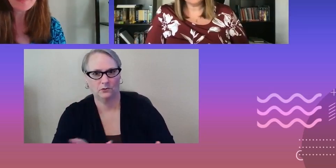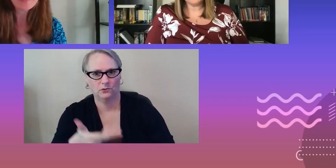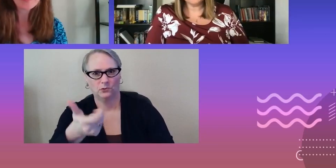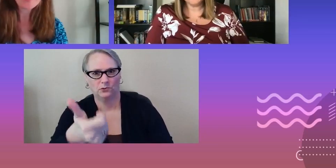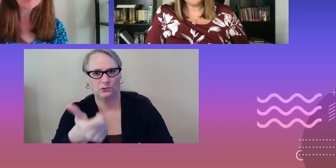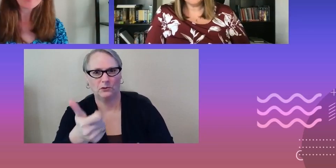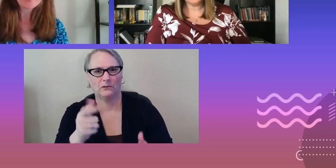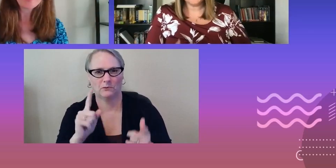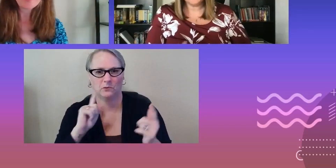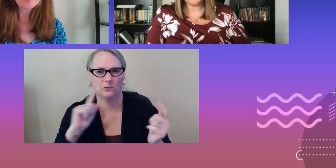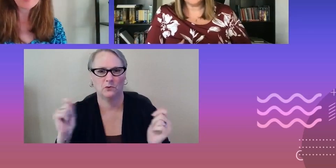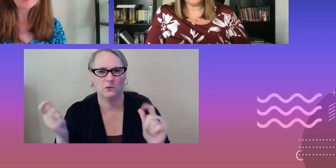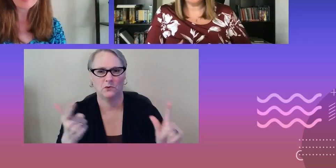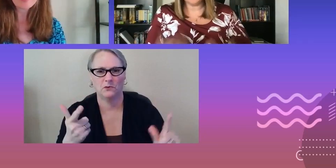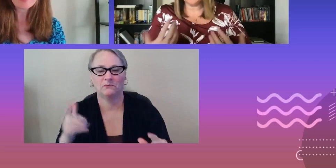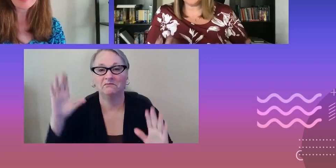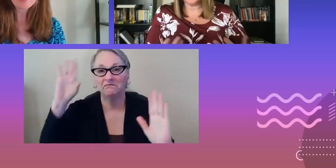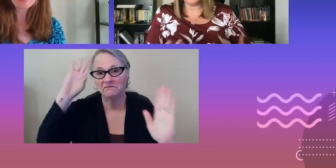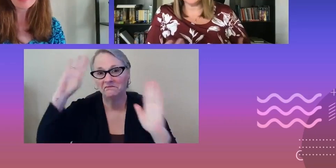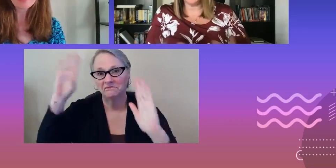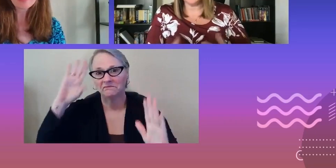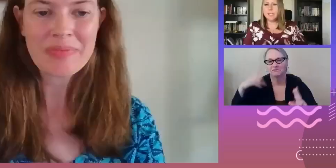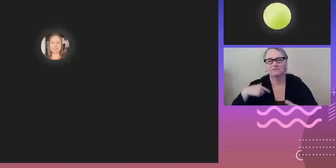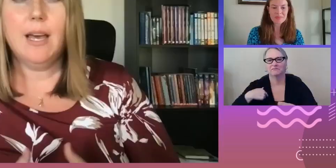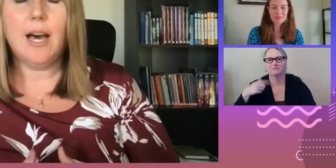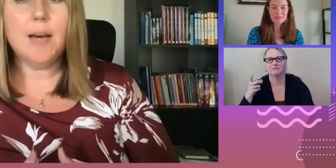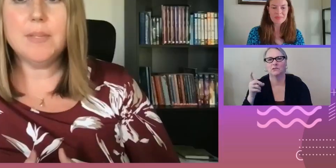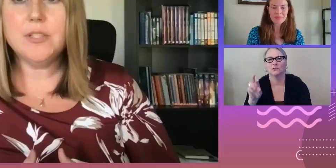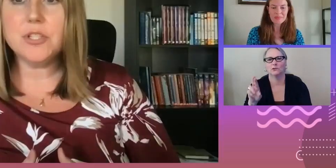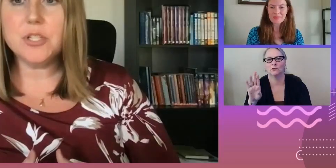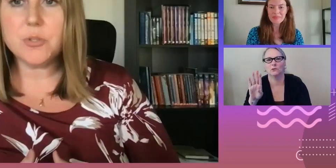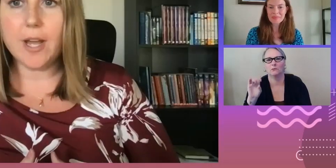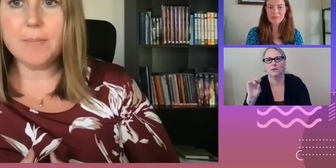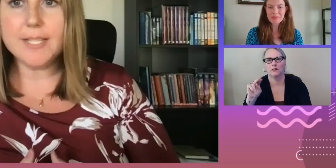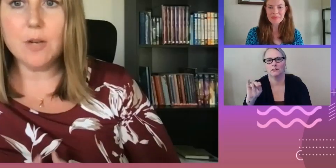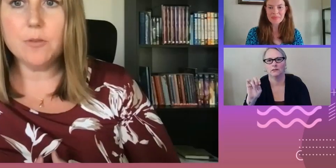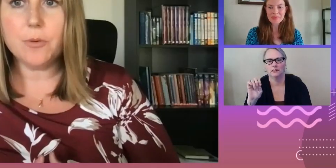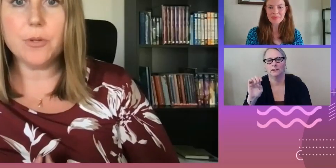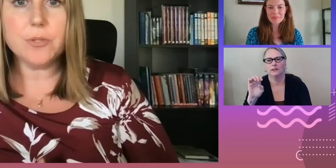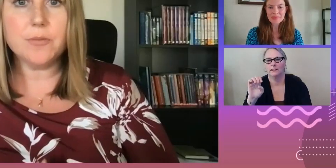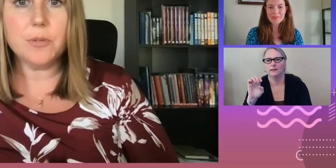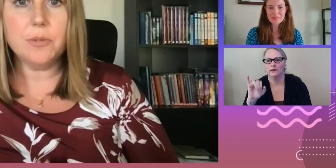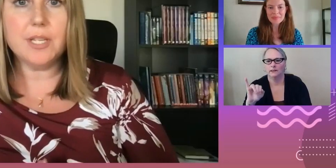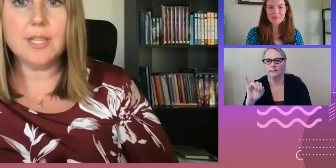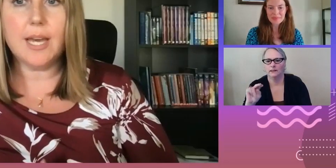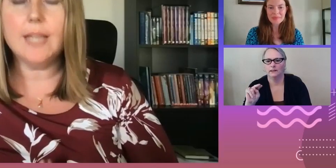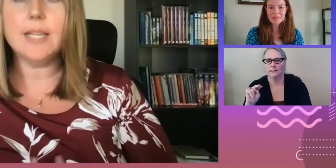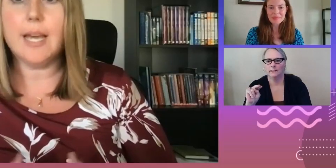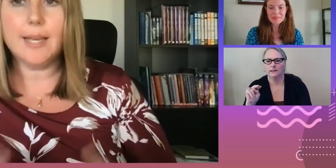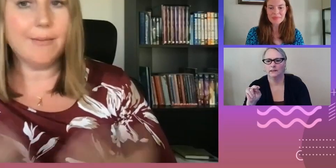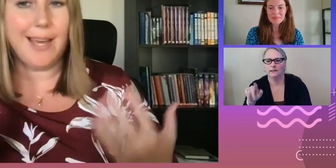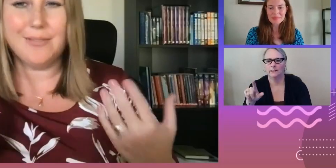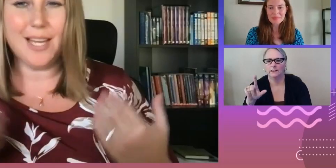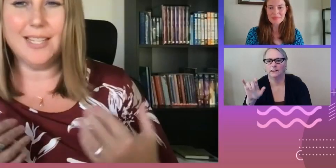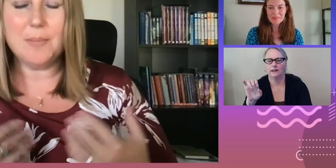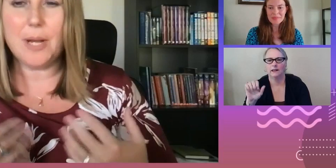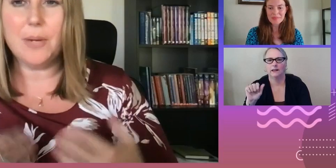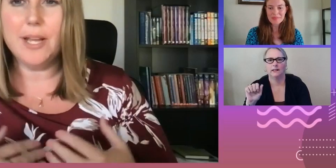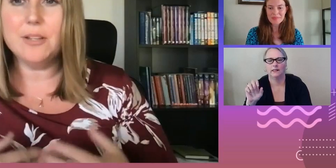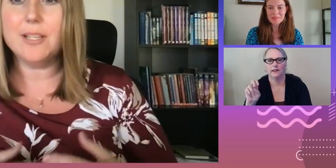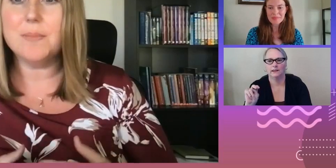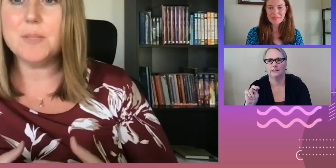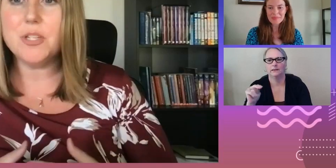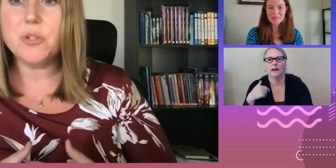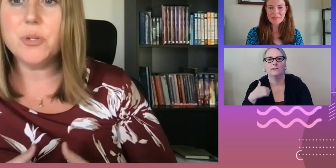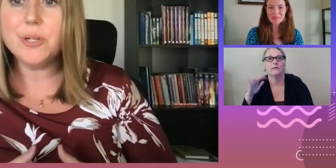everyone. Hello, I'm Dr. Bonnie England. And just to describe myself, for those of you who need that, I have kind of light